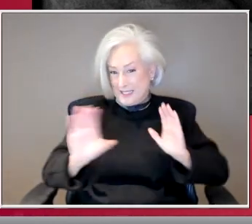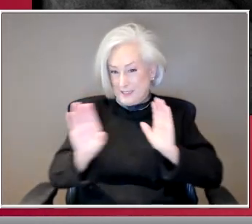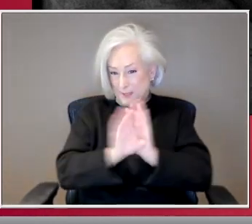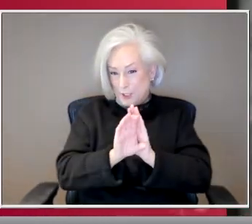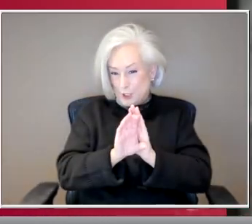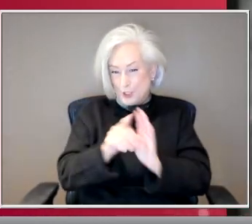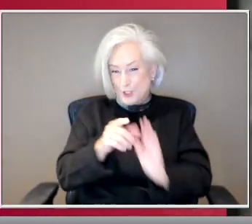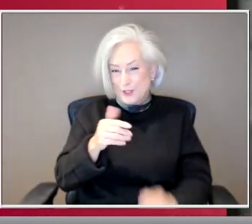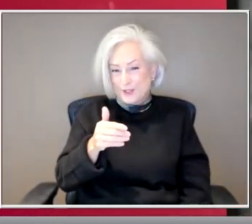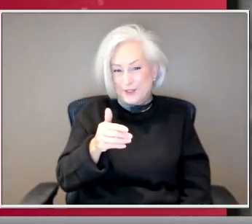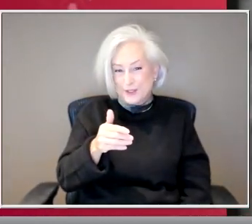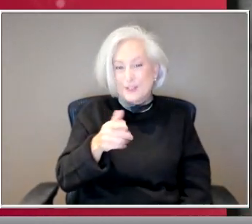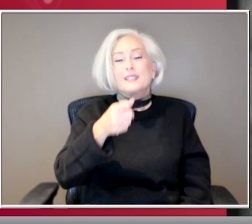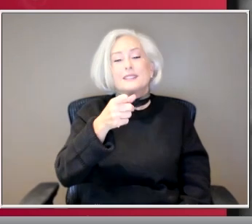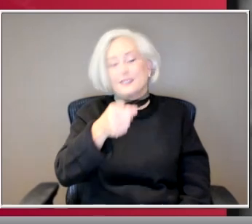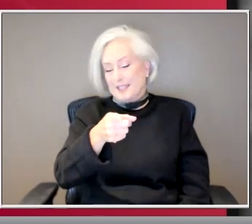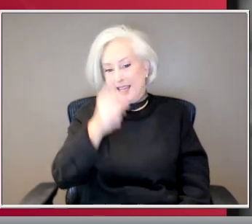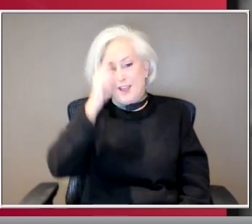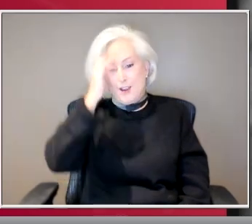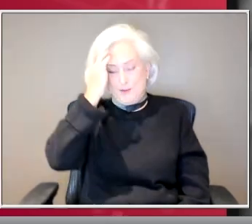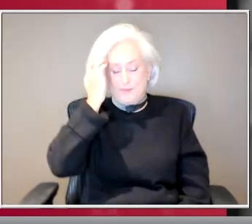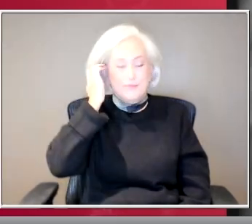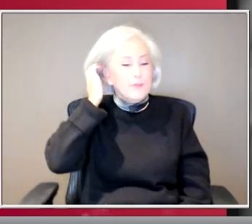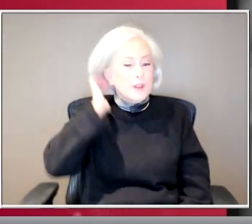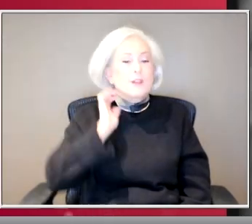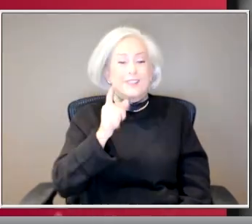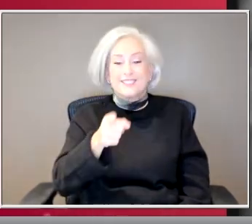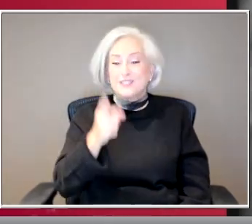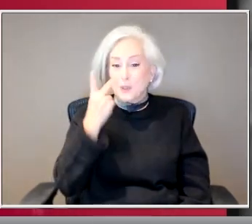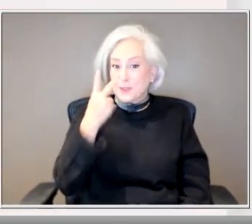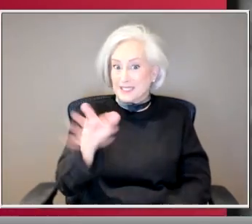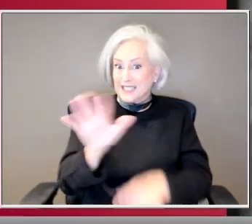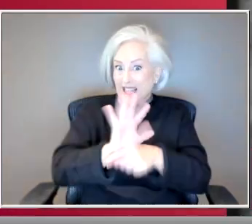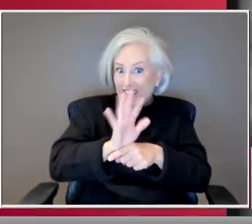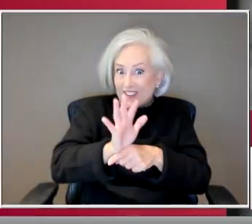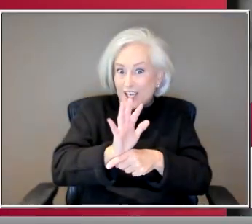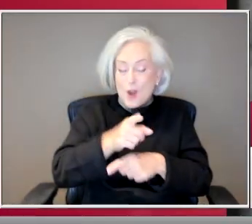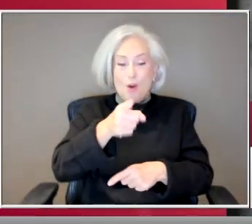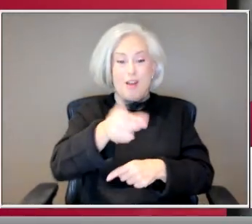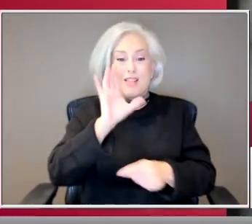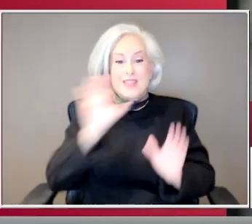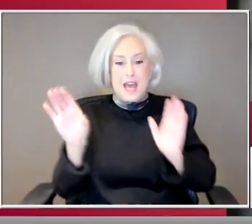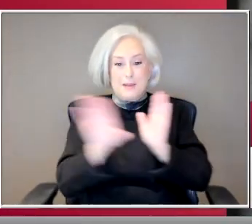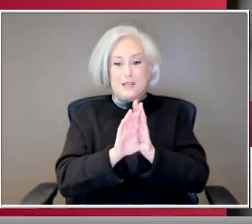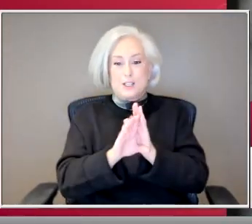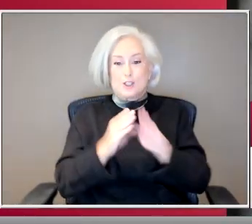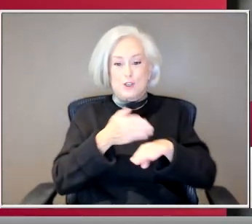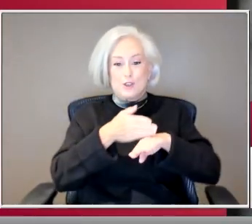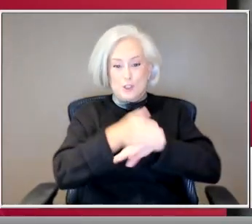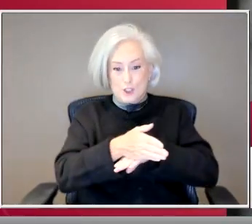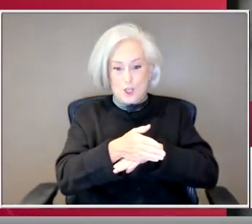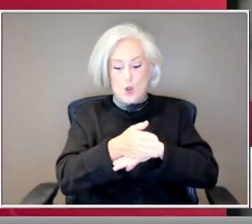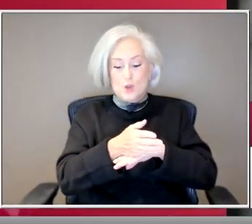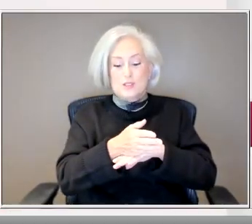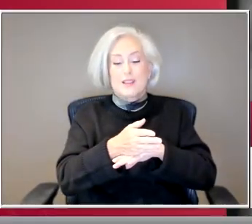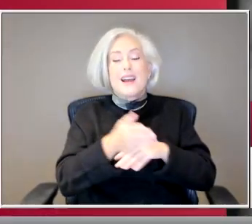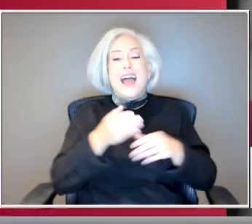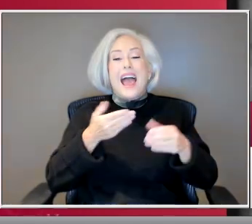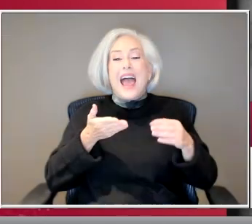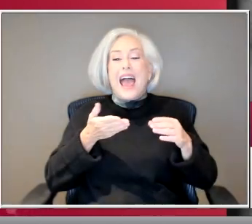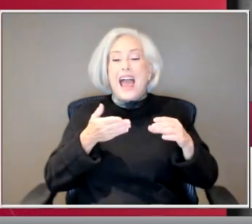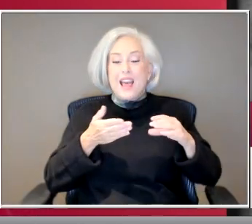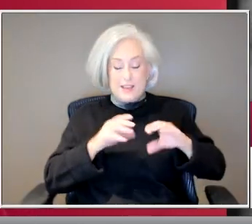Yeah, I think we actually have some video of what, here we go. Yeah, there we go. This. So this is a picture after the stent has been placed, and you can now see